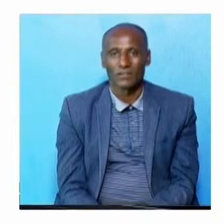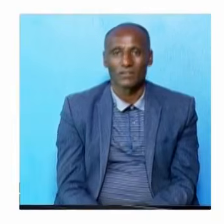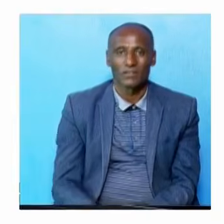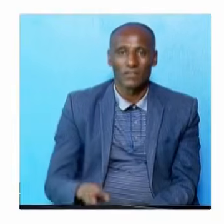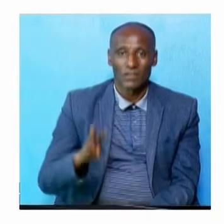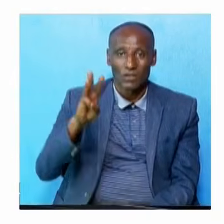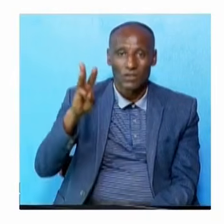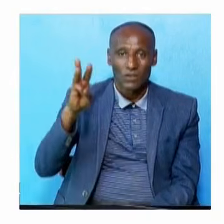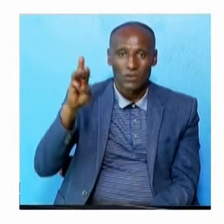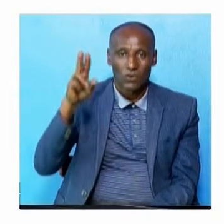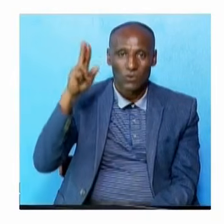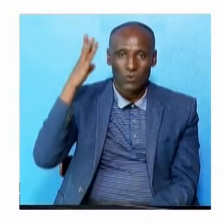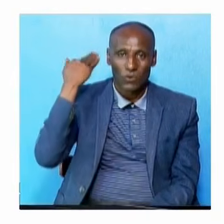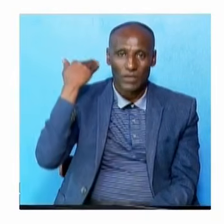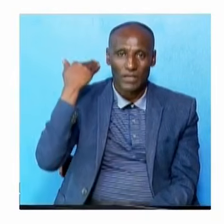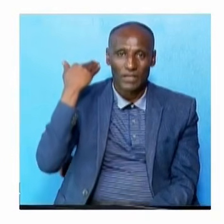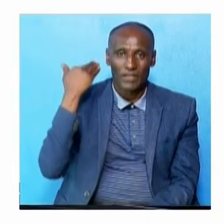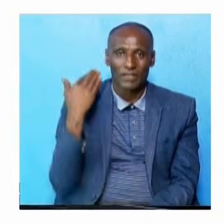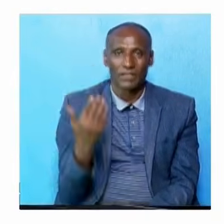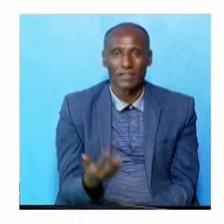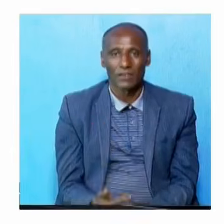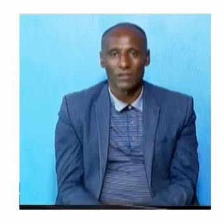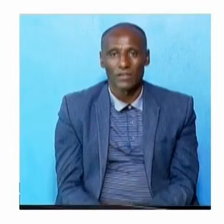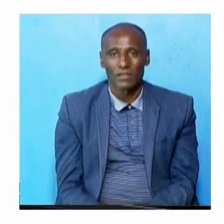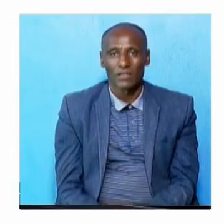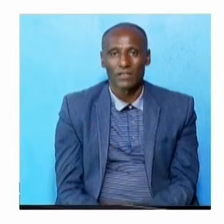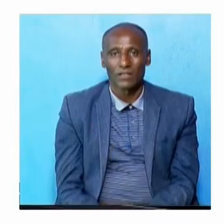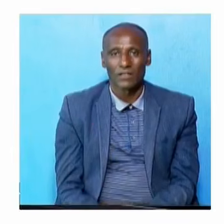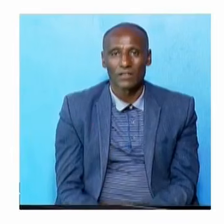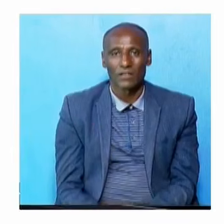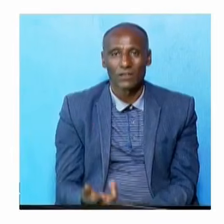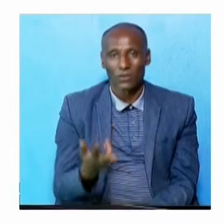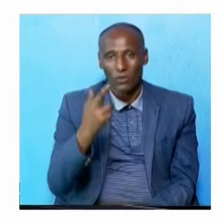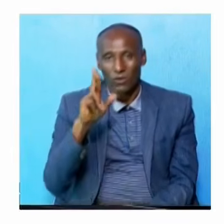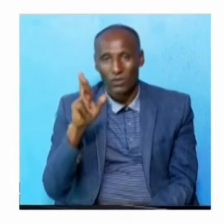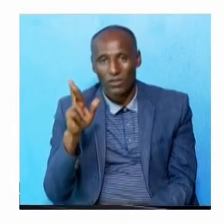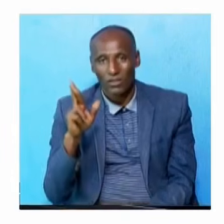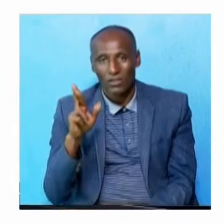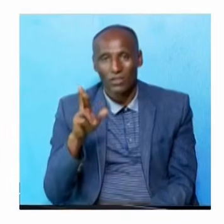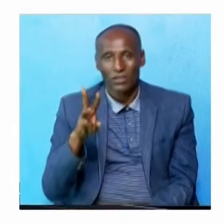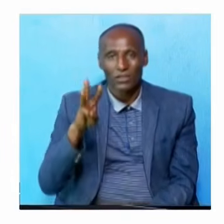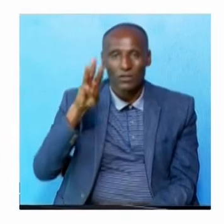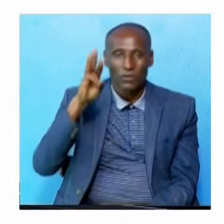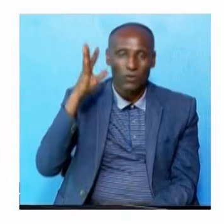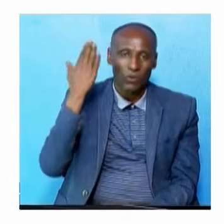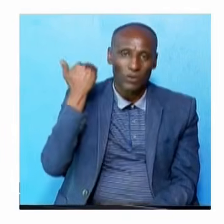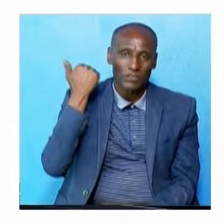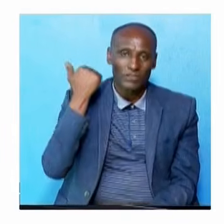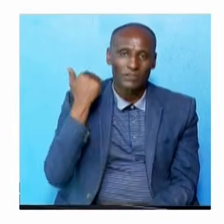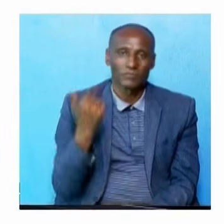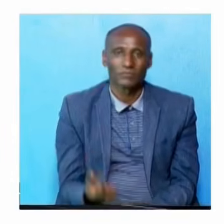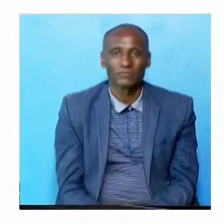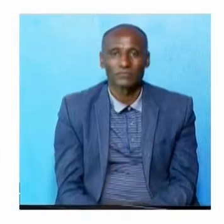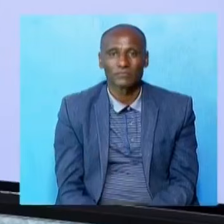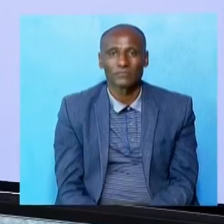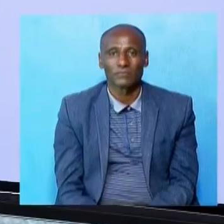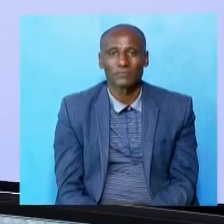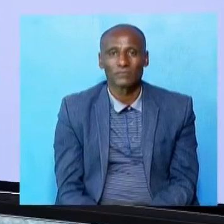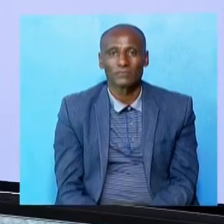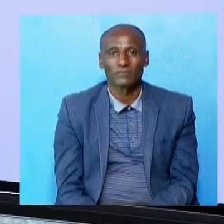were, don't forget to make it capital, or was,